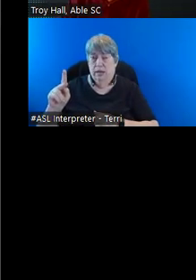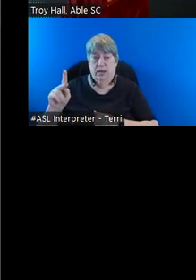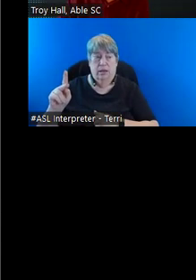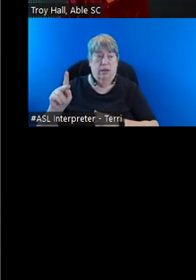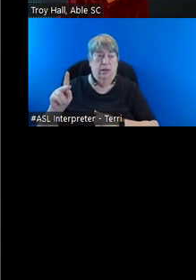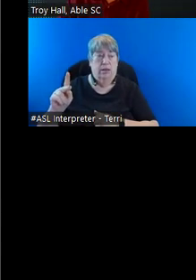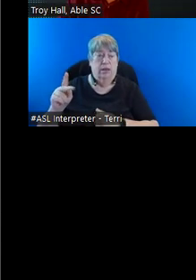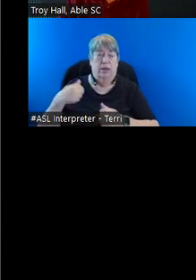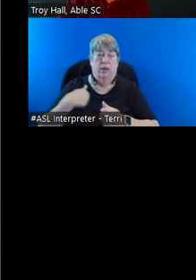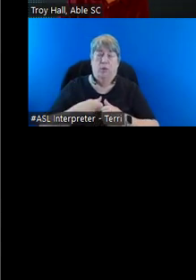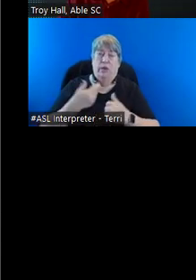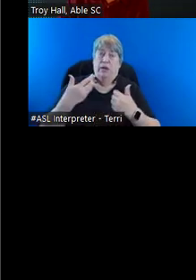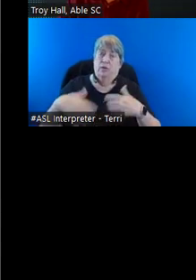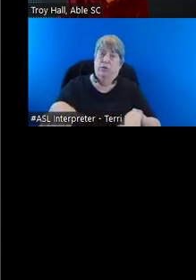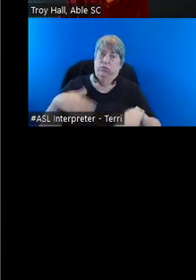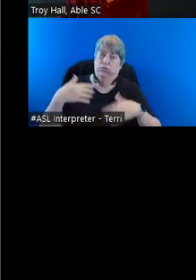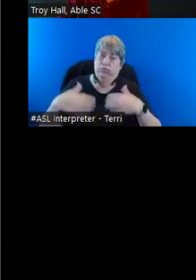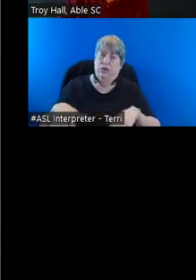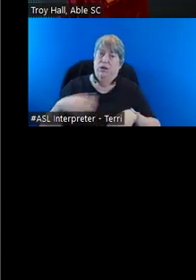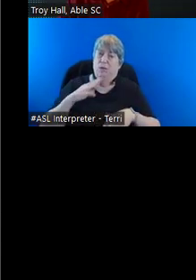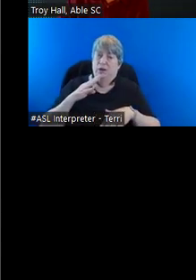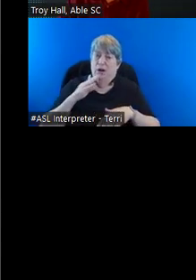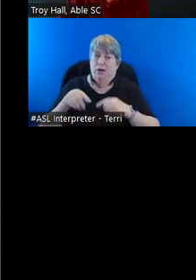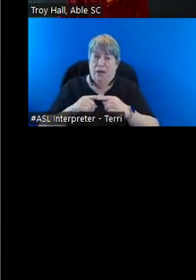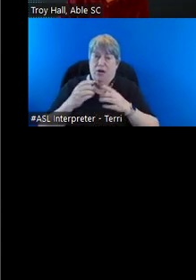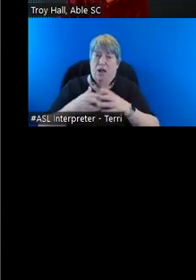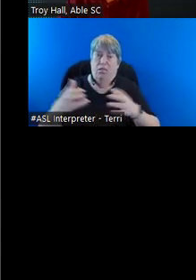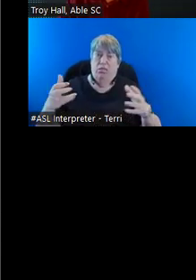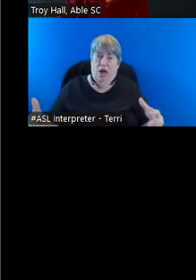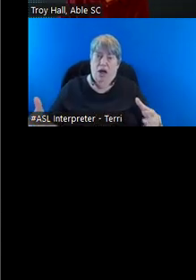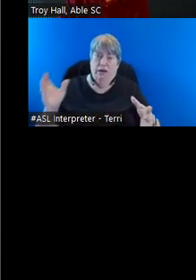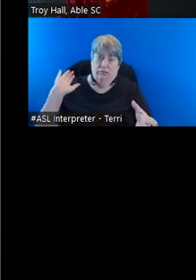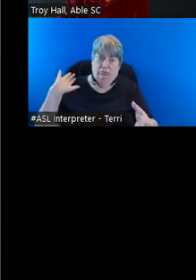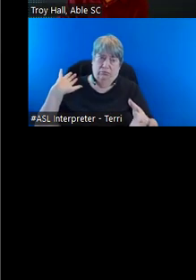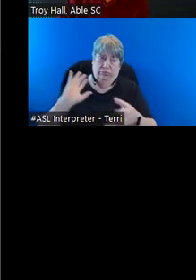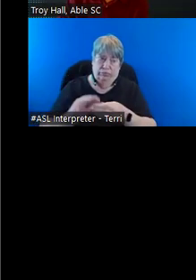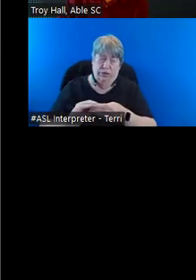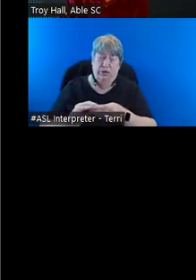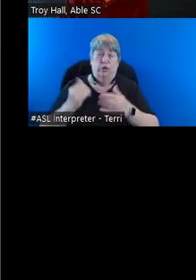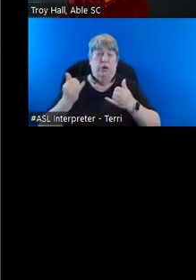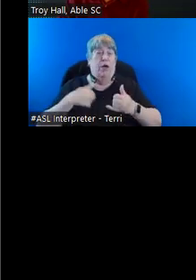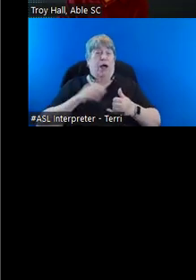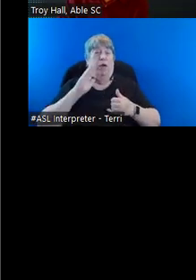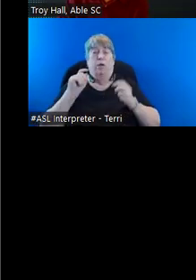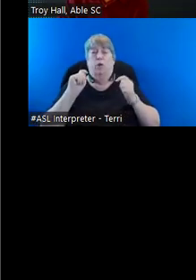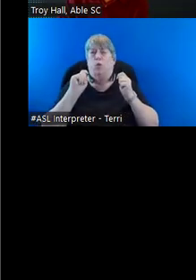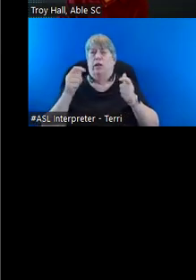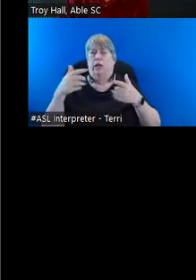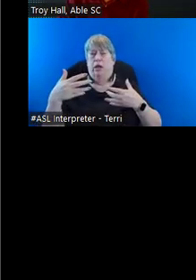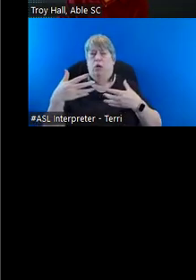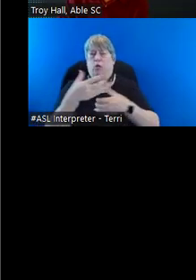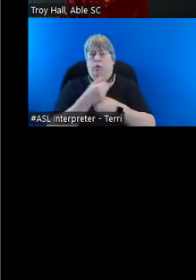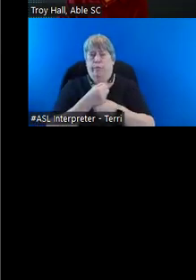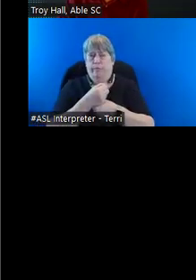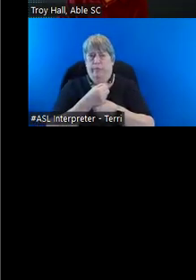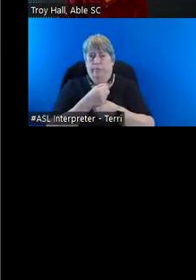We have talked about a lot. I'm going to do a quick recap, and then